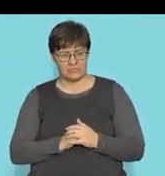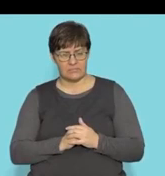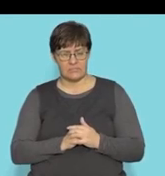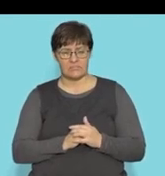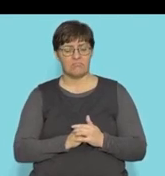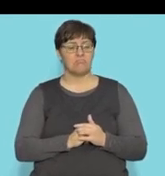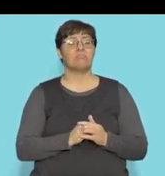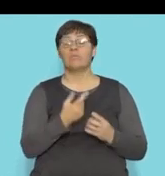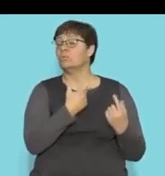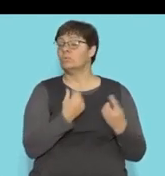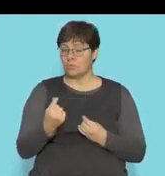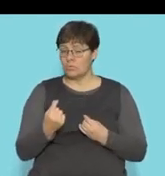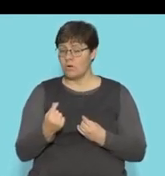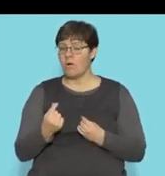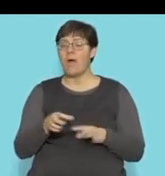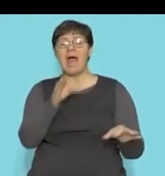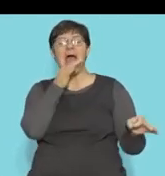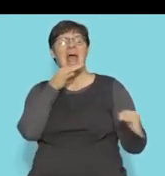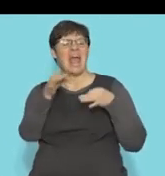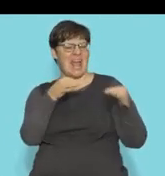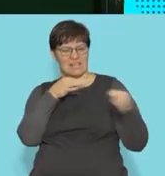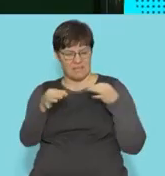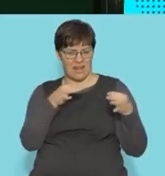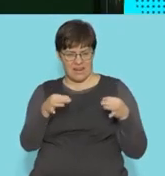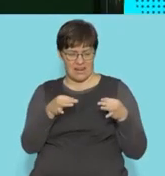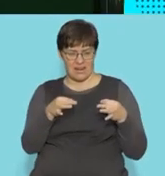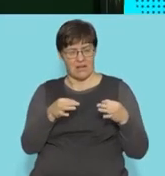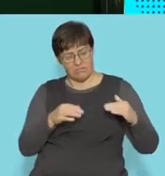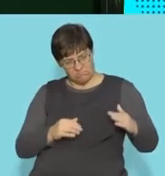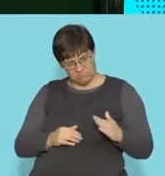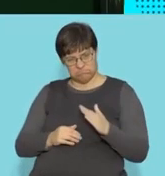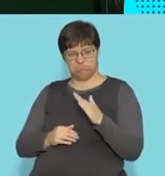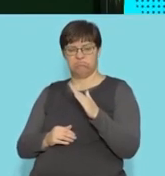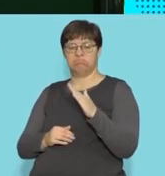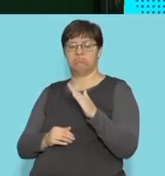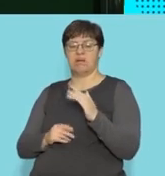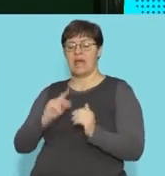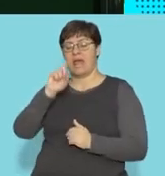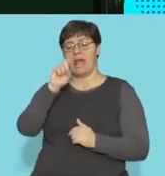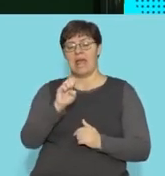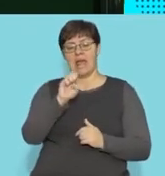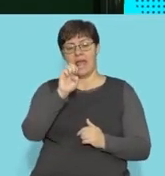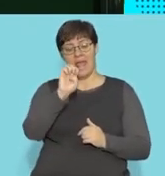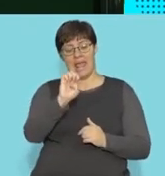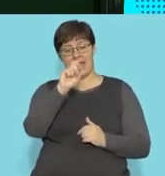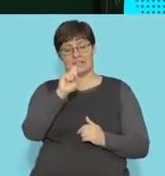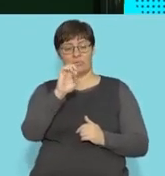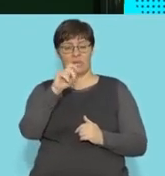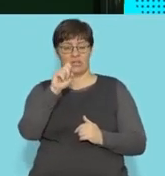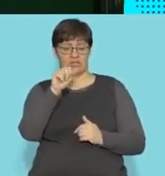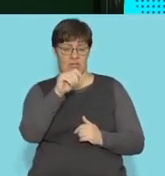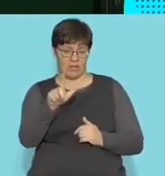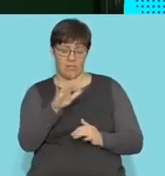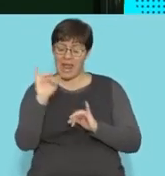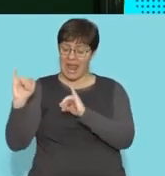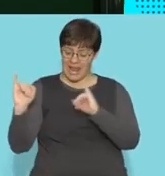we're explaining the very typical exponential curve. So we're saying that they were introduced